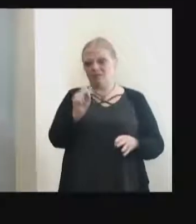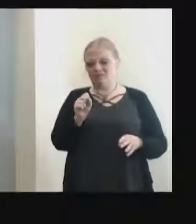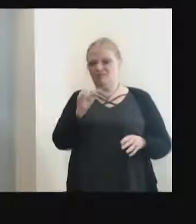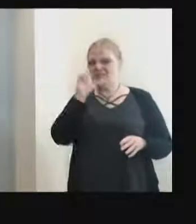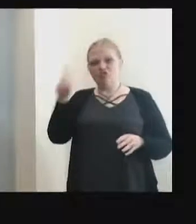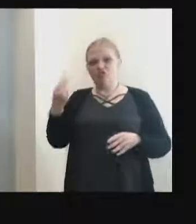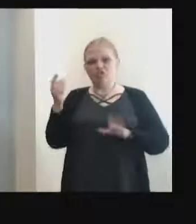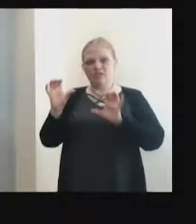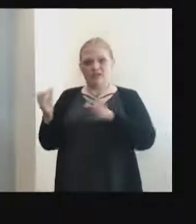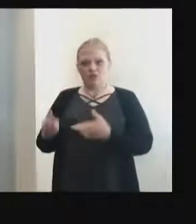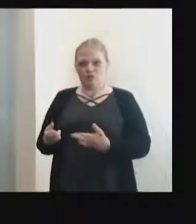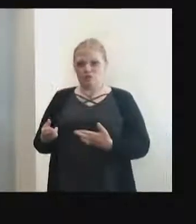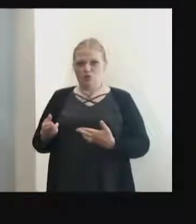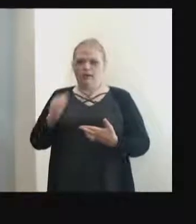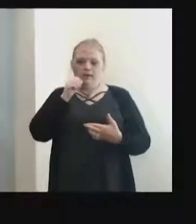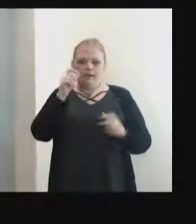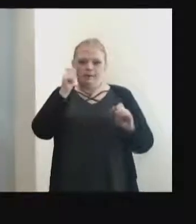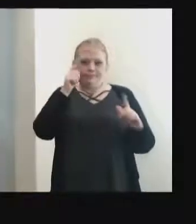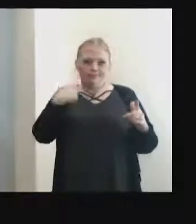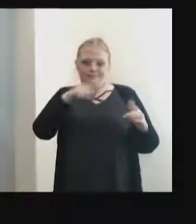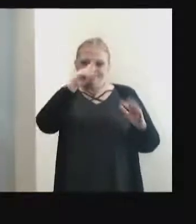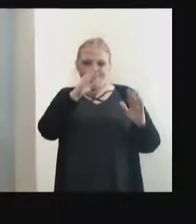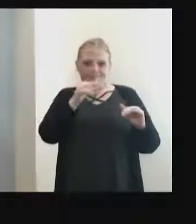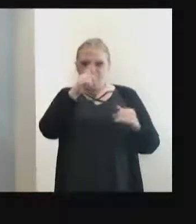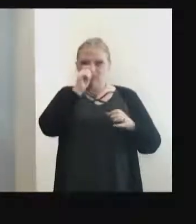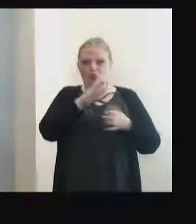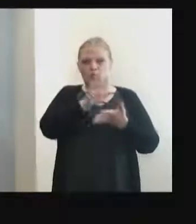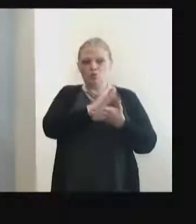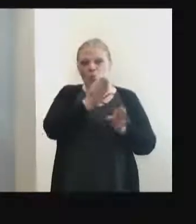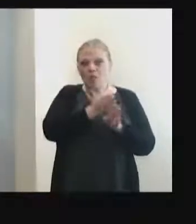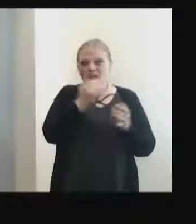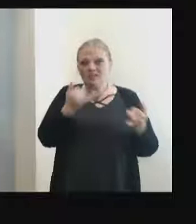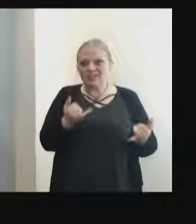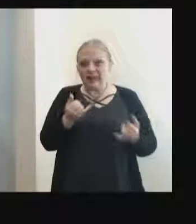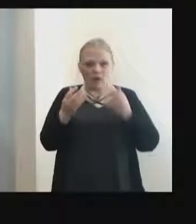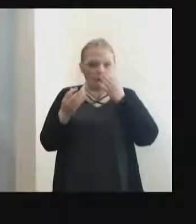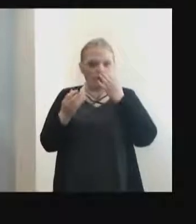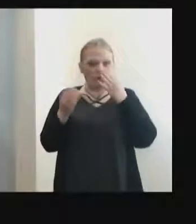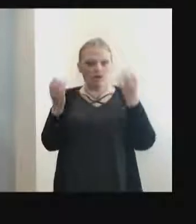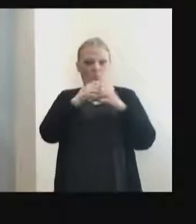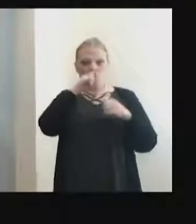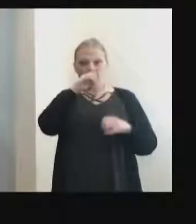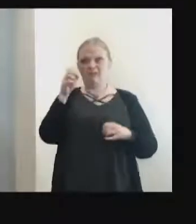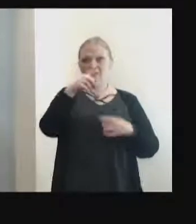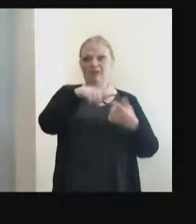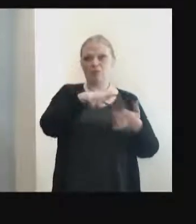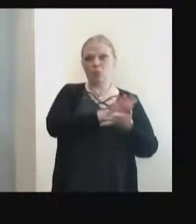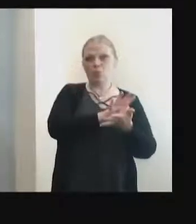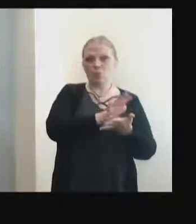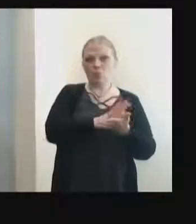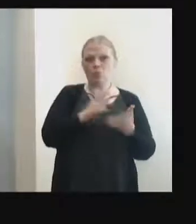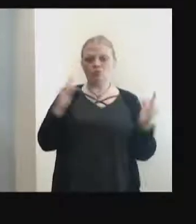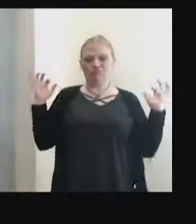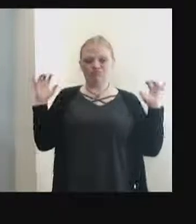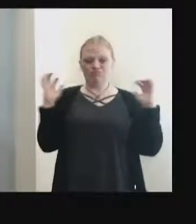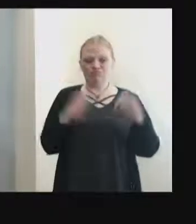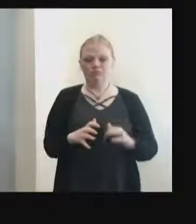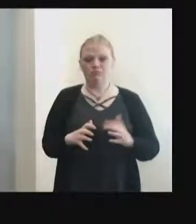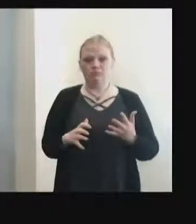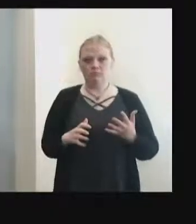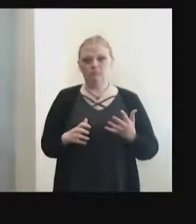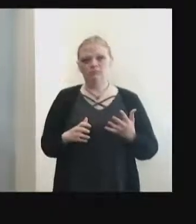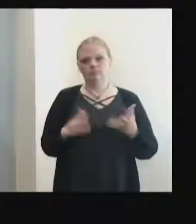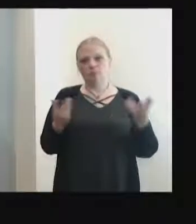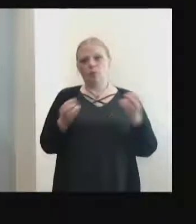And this is not surprising. We would expect this, because school buses now, where more kids have returned to school, they're more crowded, and so